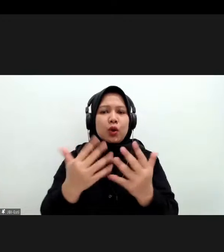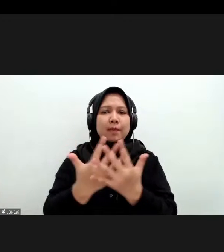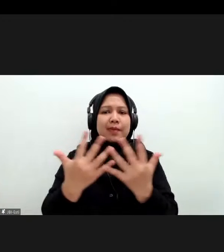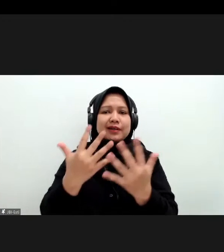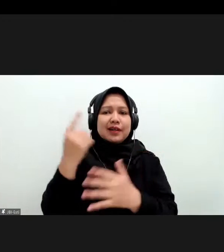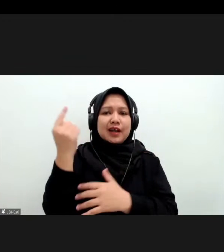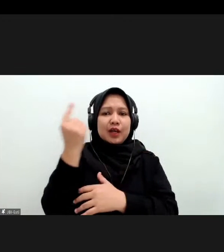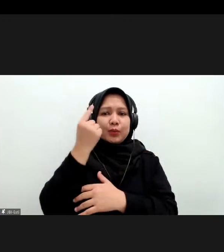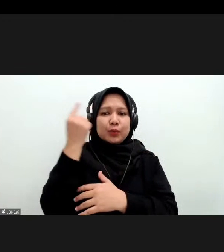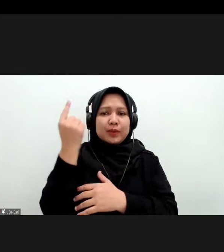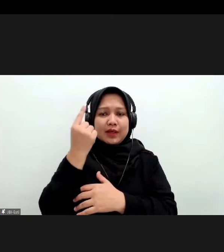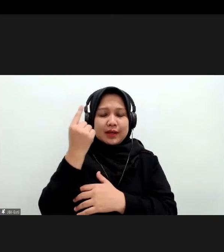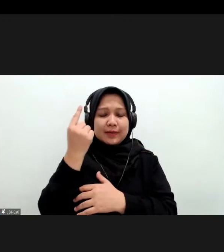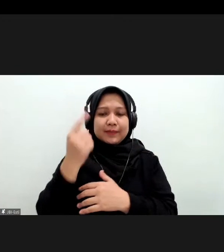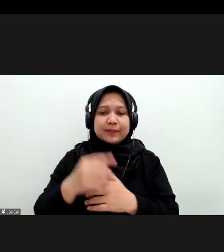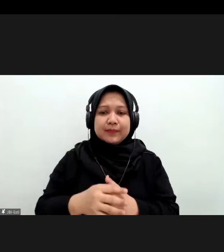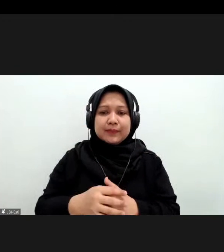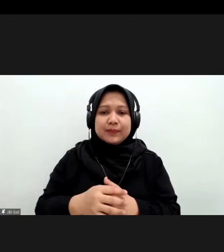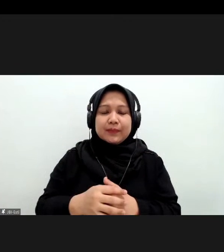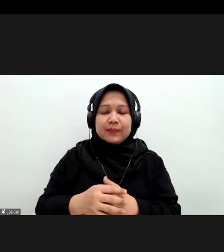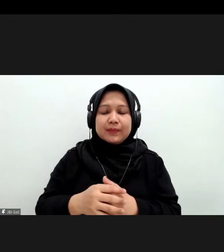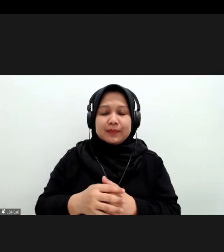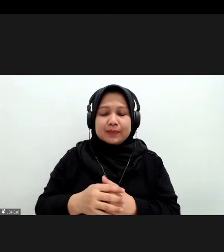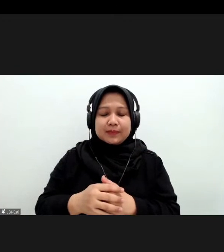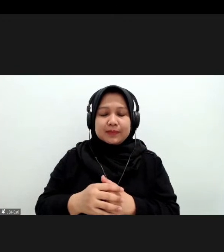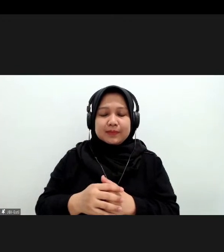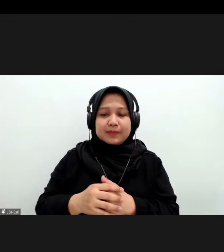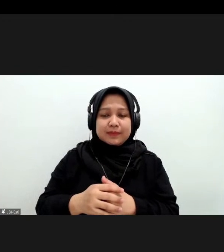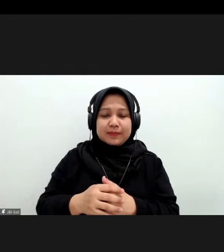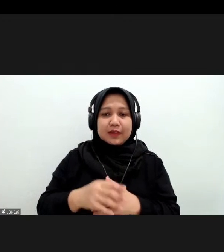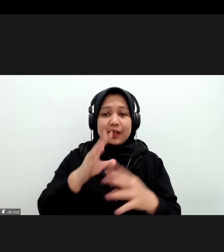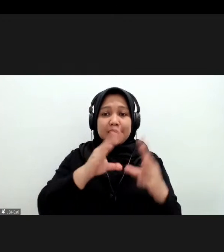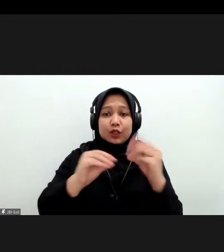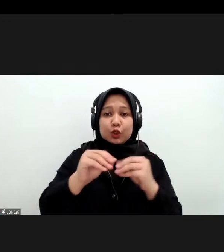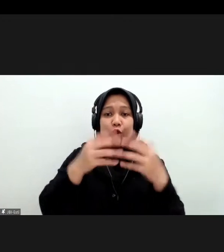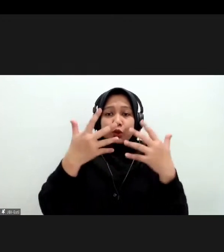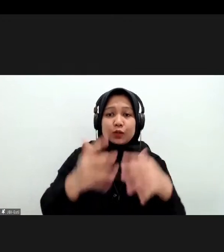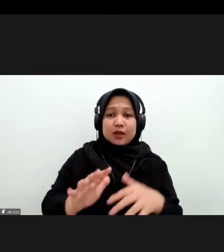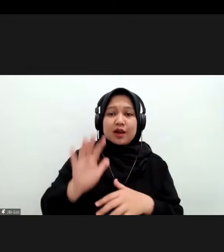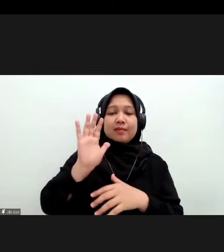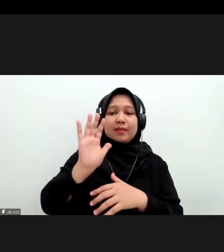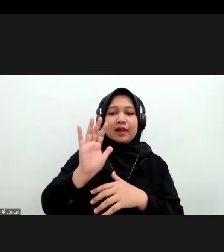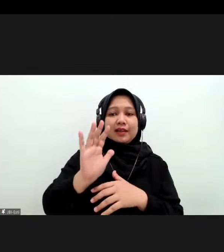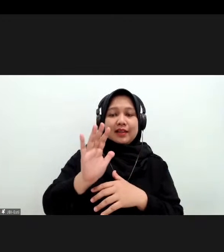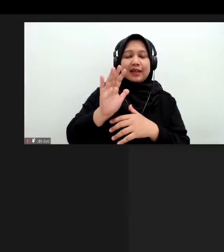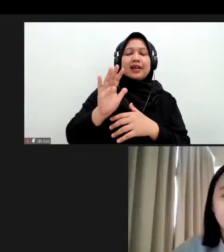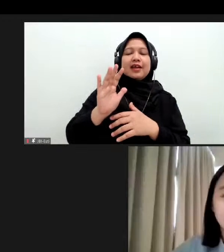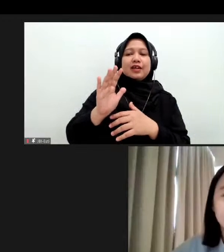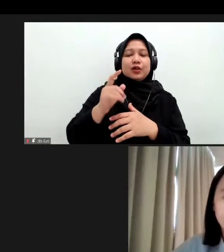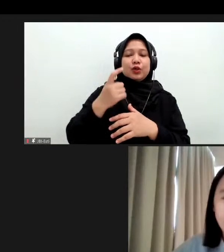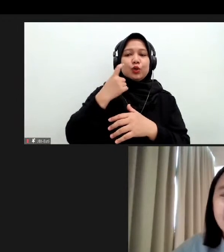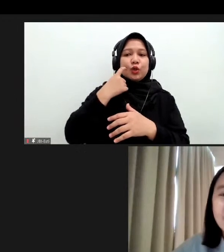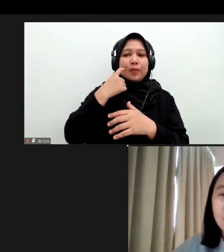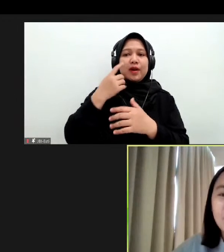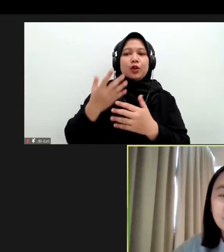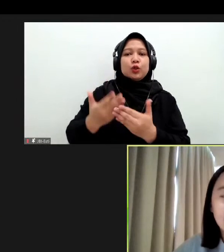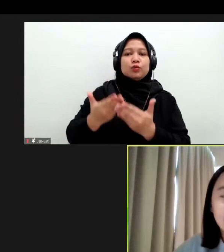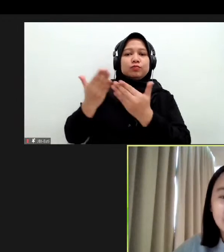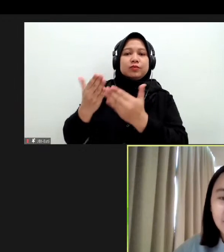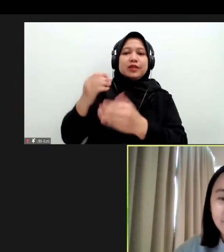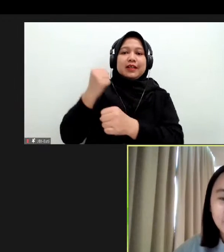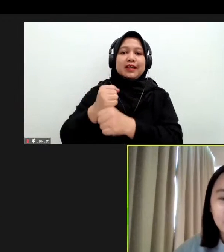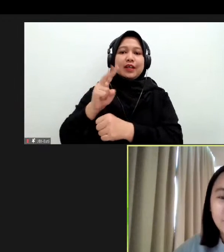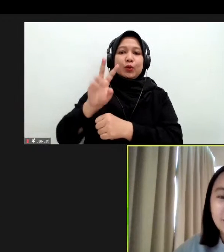G20 this year. Thank you for your attention, everyone, and right back at you, Shani. Terima kasih